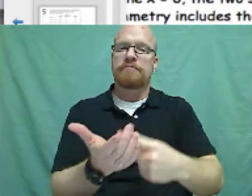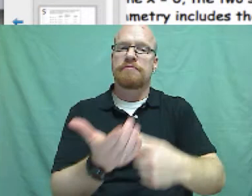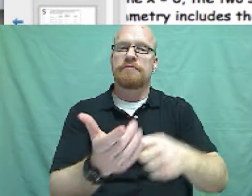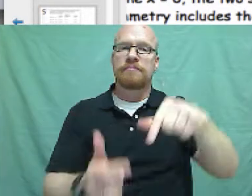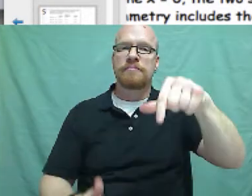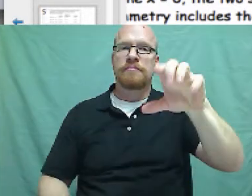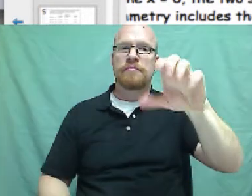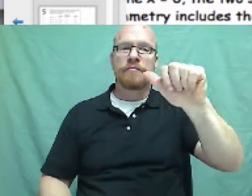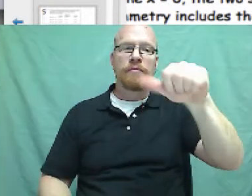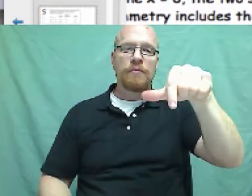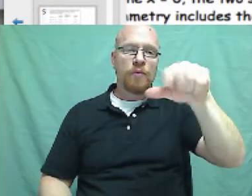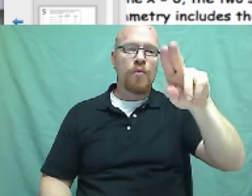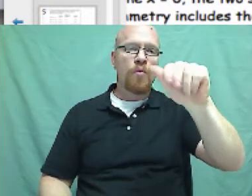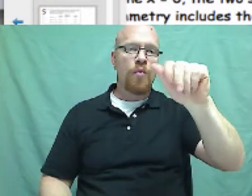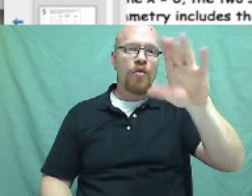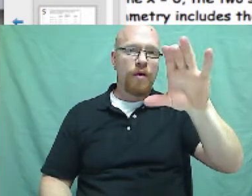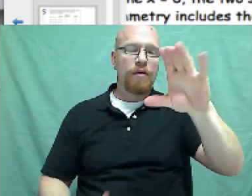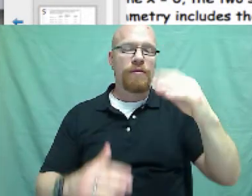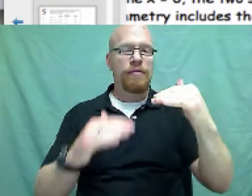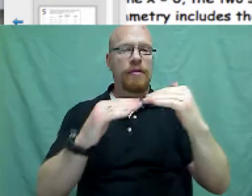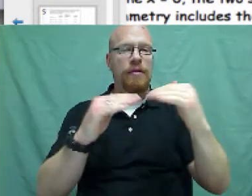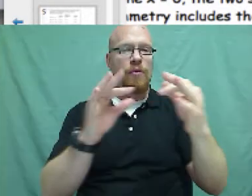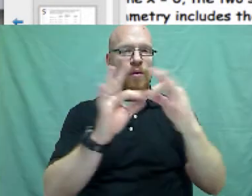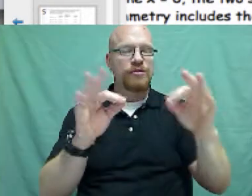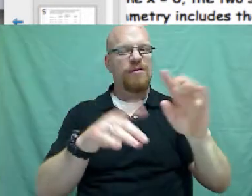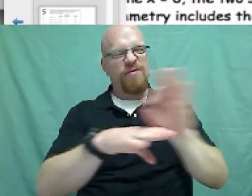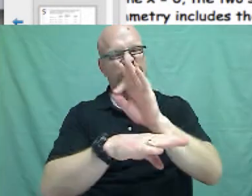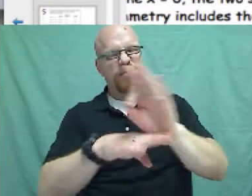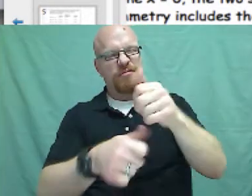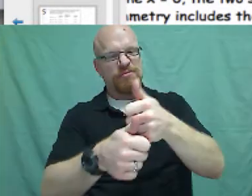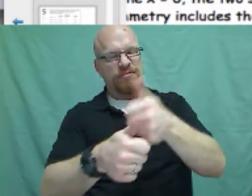second in the series of vlogs discussing quadratic